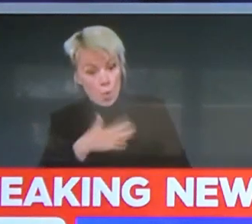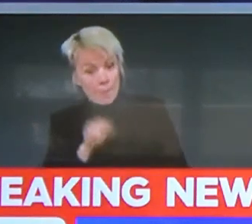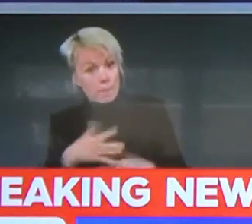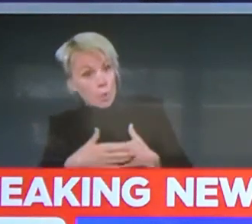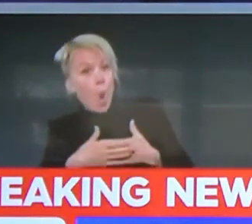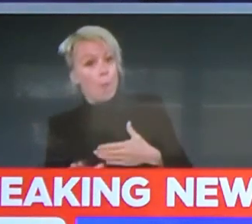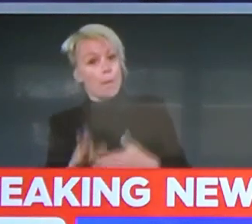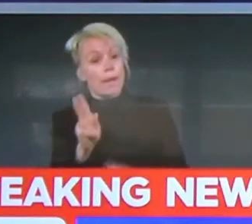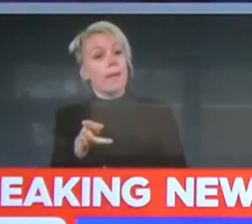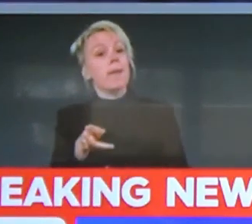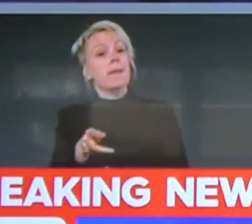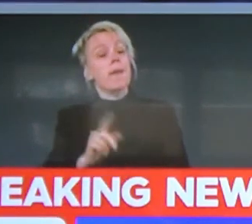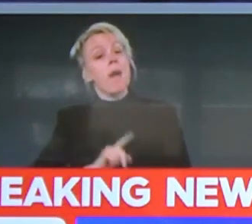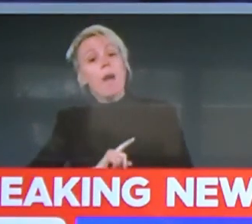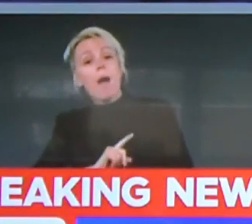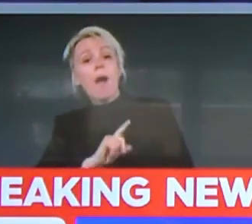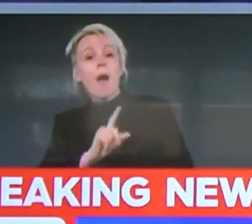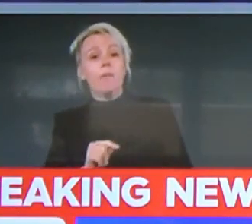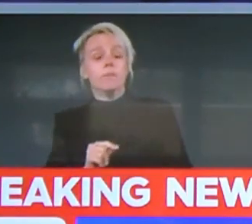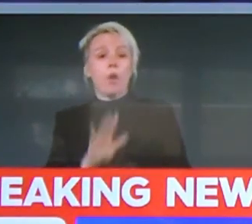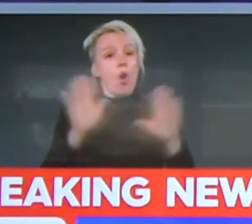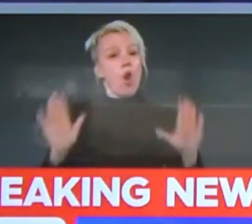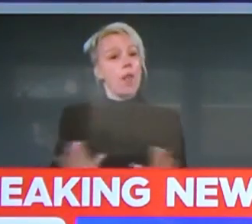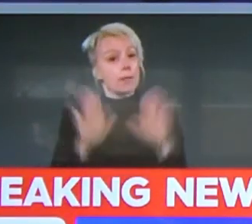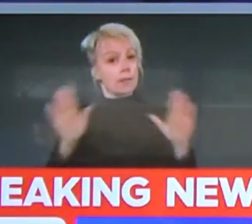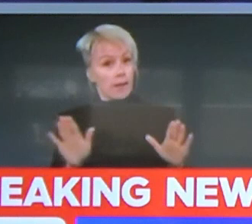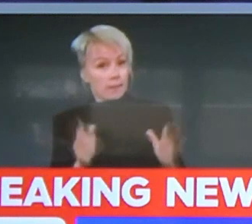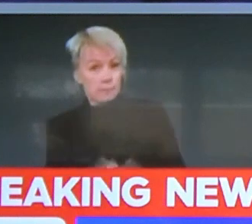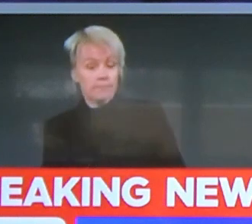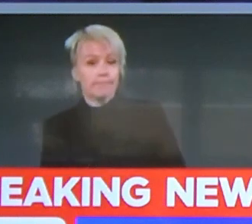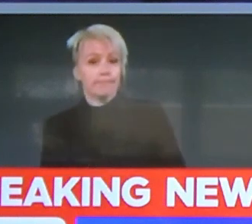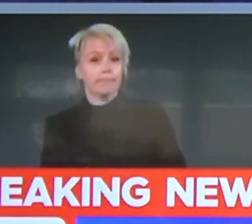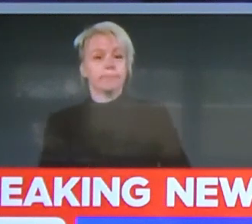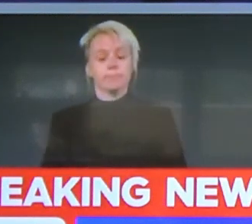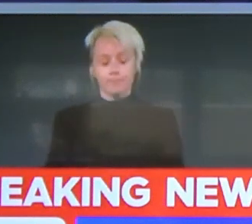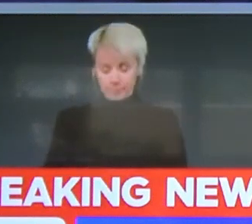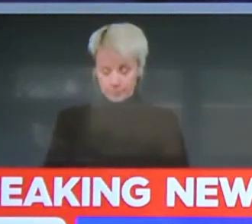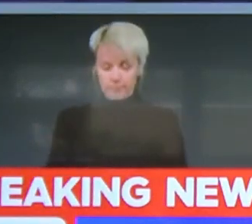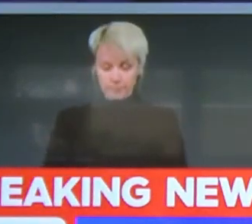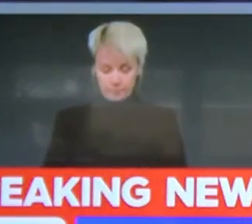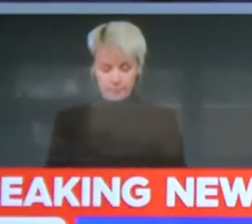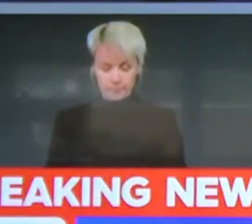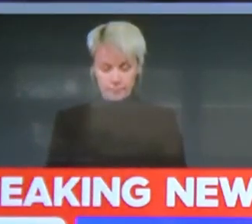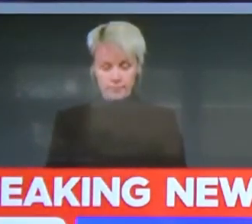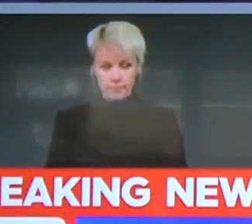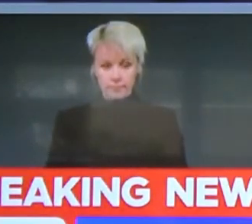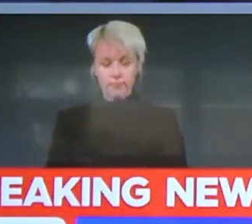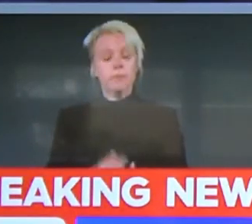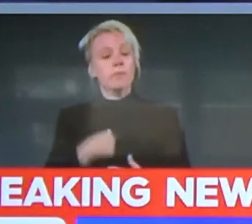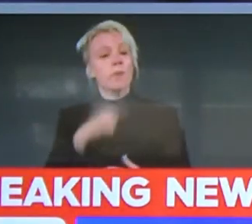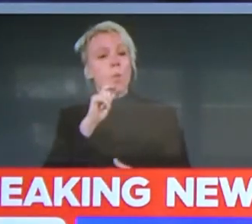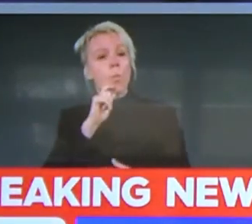reopen after the break, after the holiday break? I'll make two, but then I'll ask Dr. Murphy